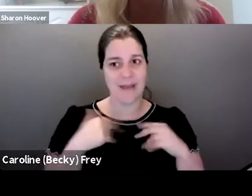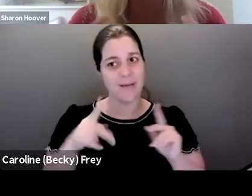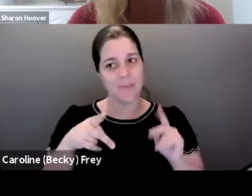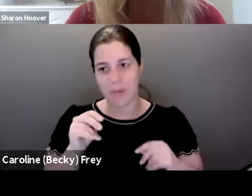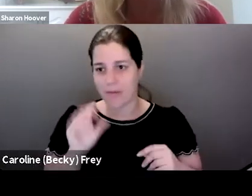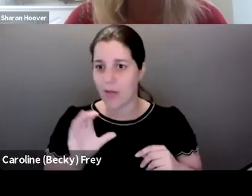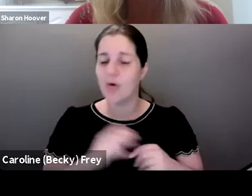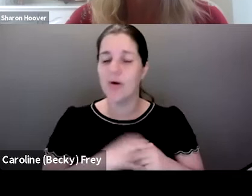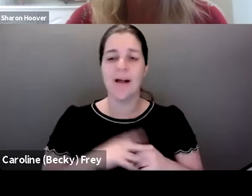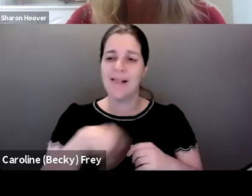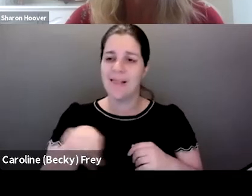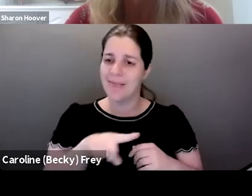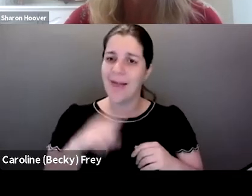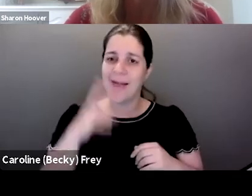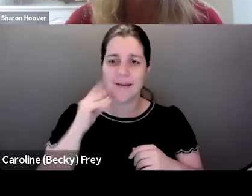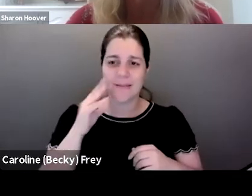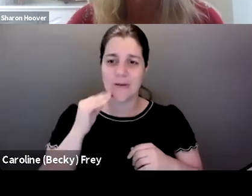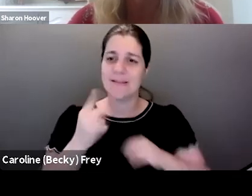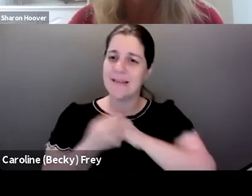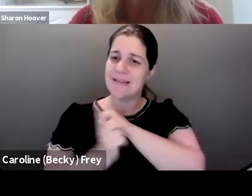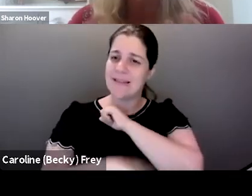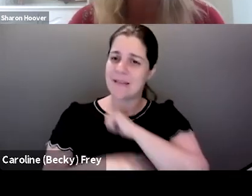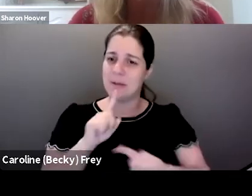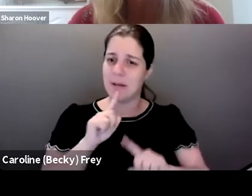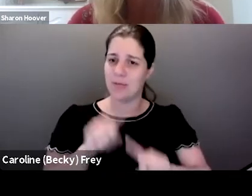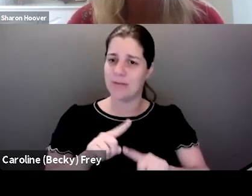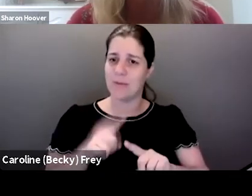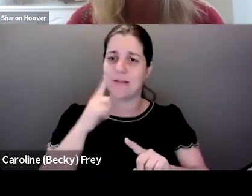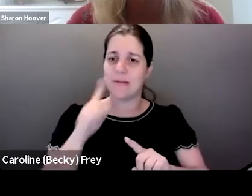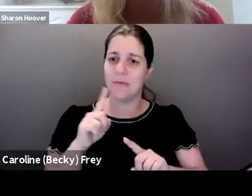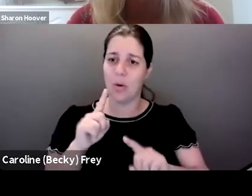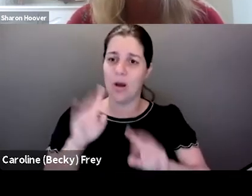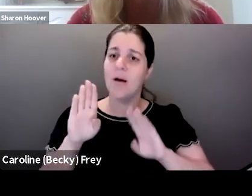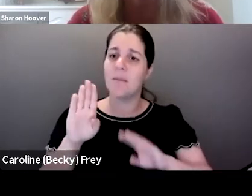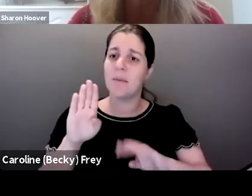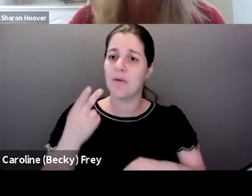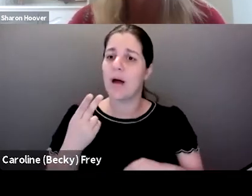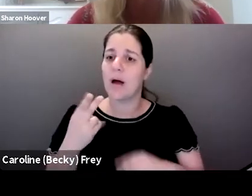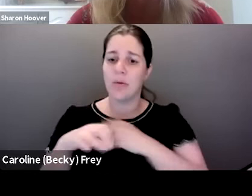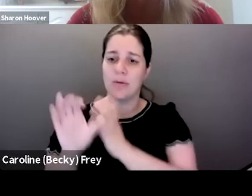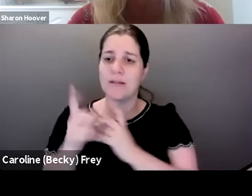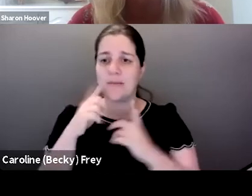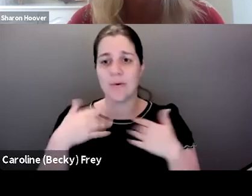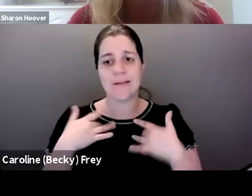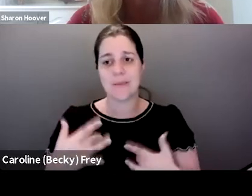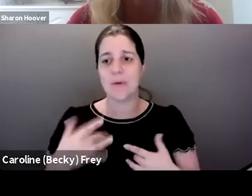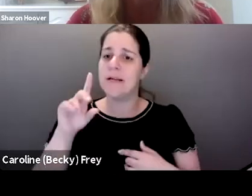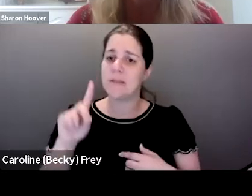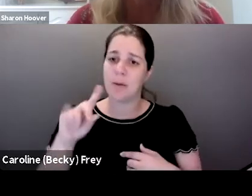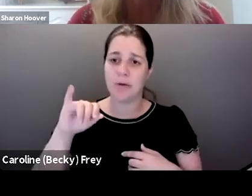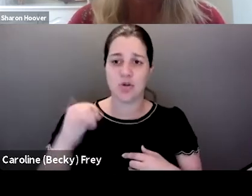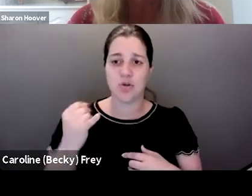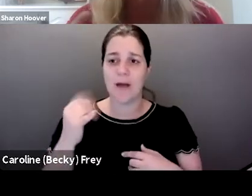color, experience disciplinary responses in response to behavioral health crises, such as juvenile services or